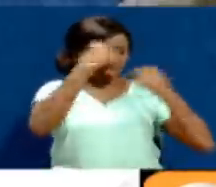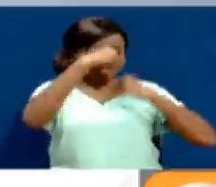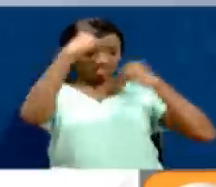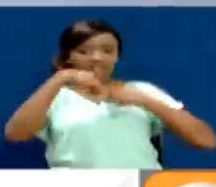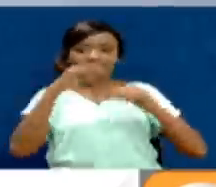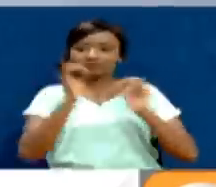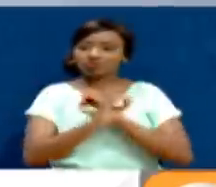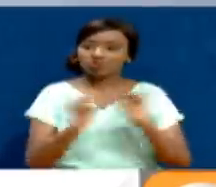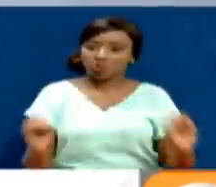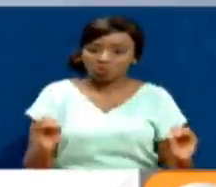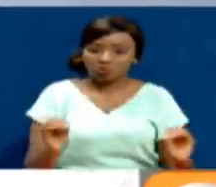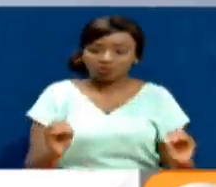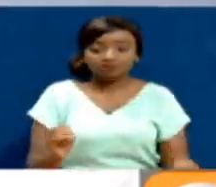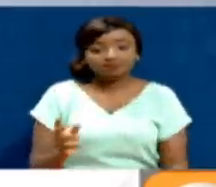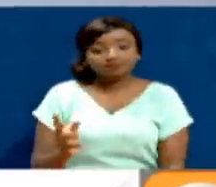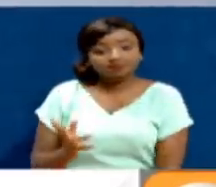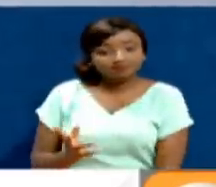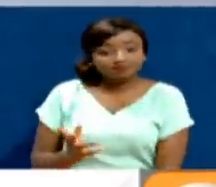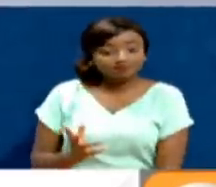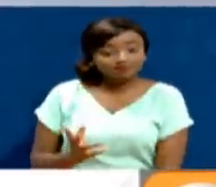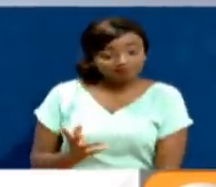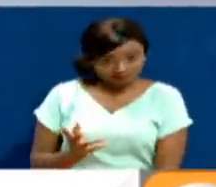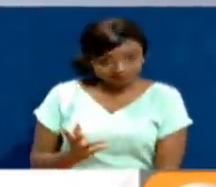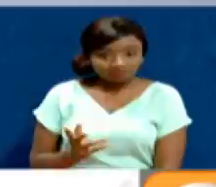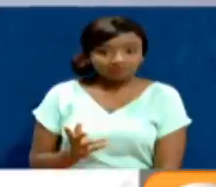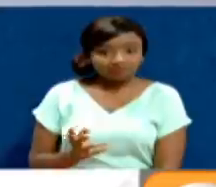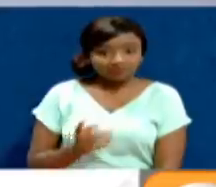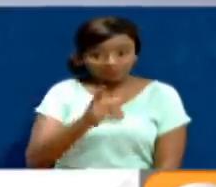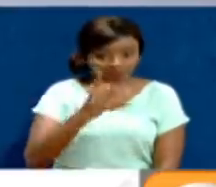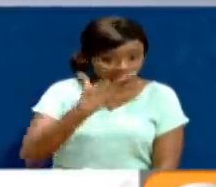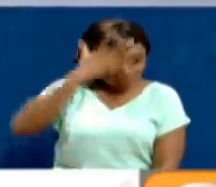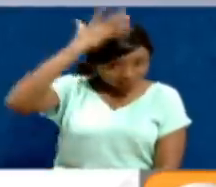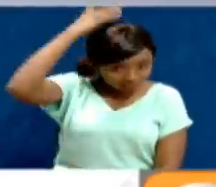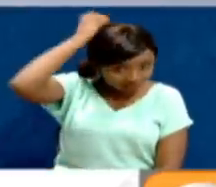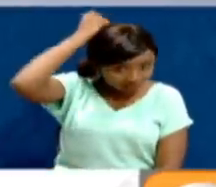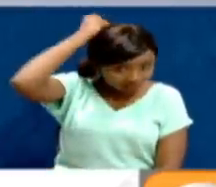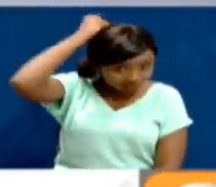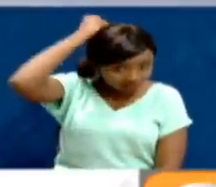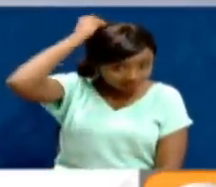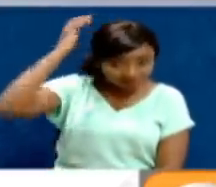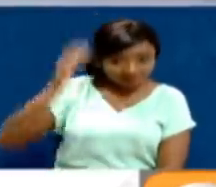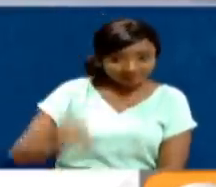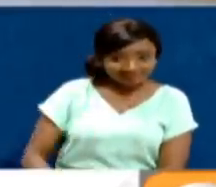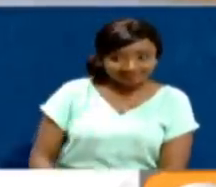intimidation anymore. Governor, were you drunk?